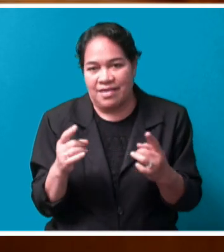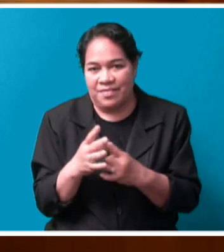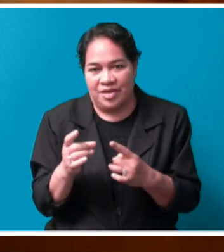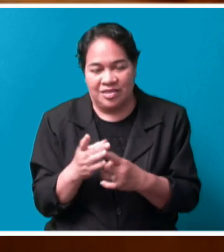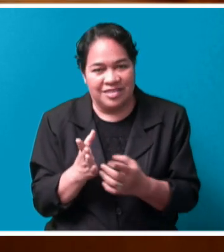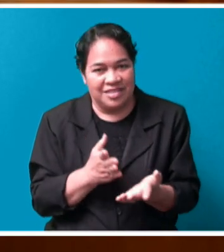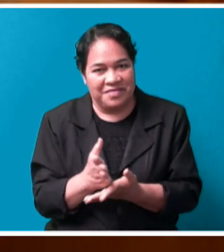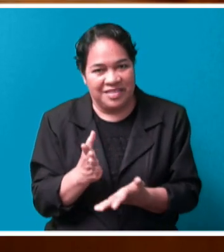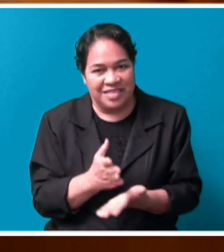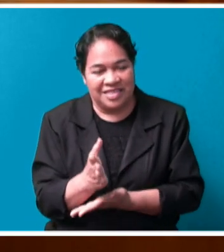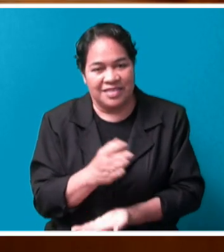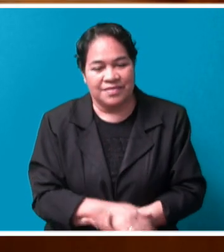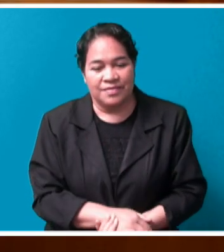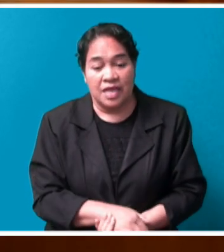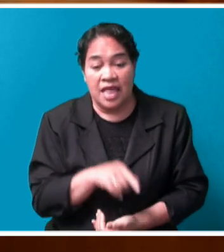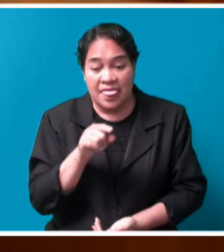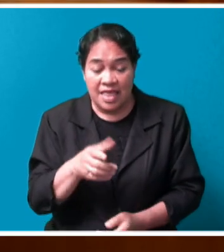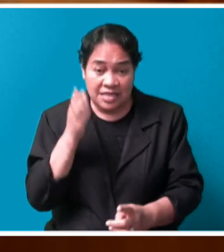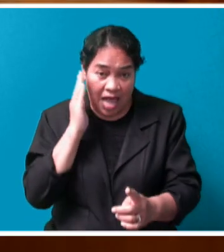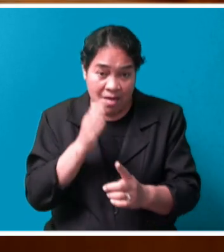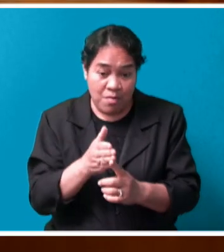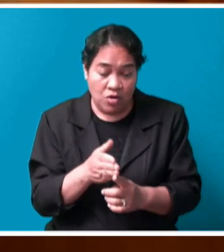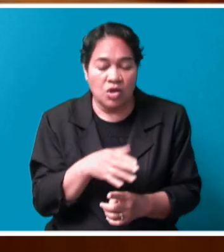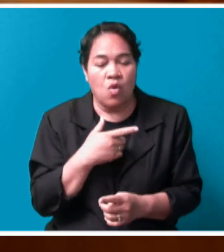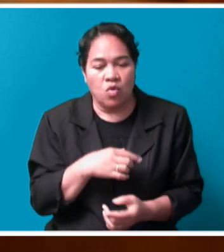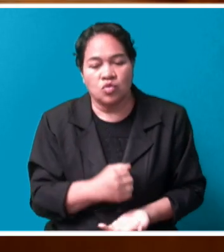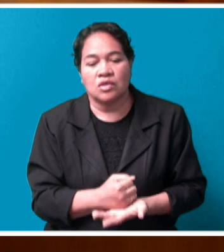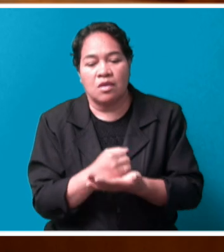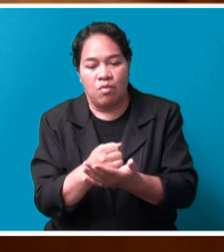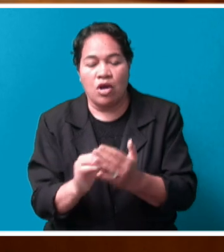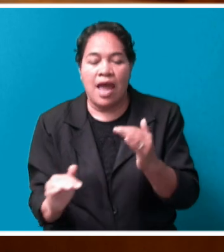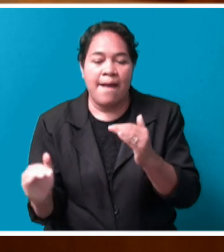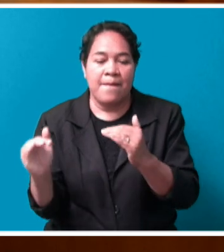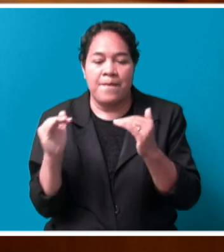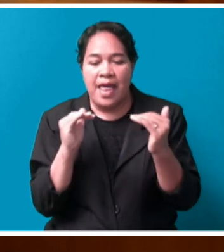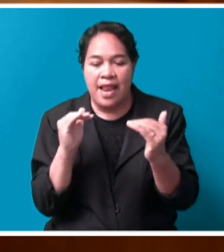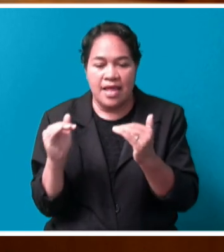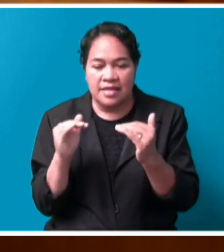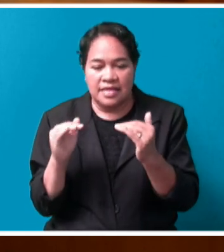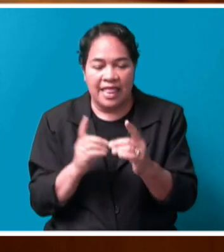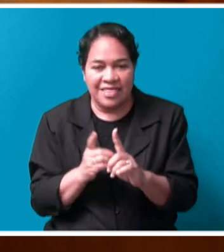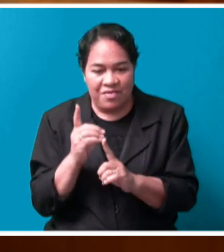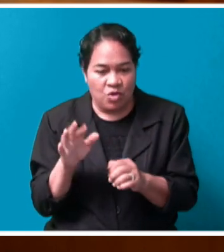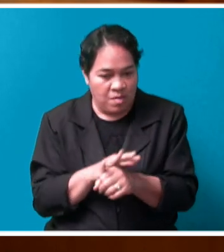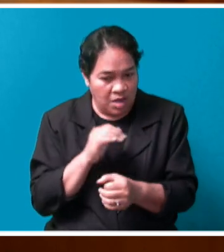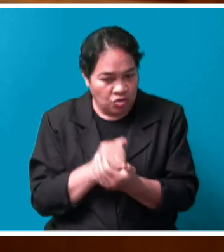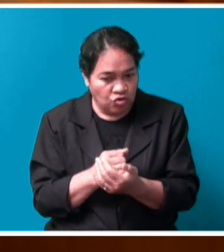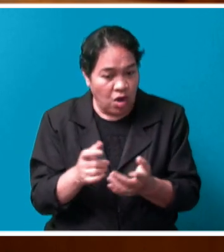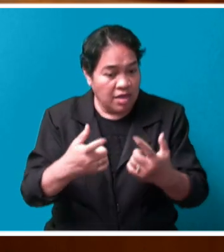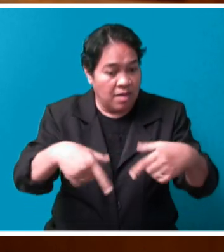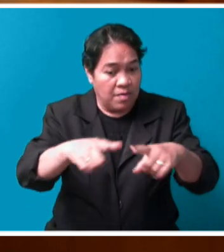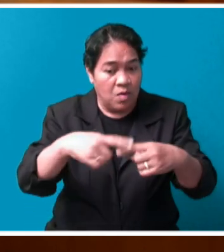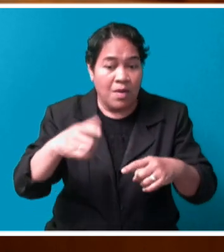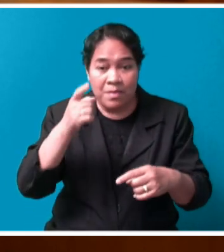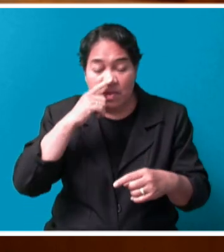services. This approach supports balanced development and ensures that location alone